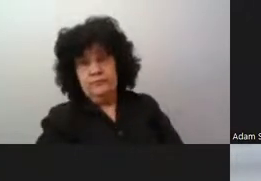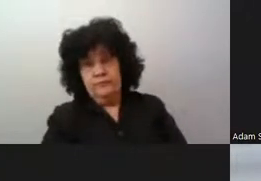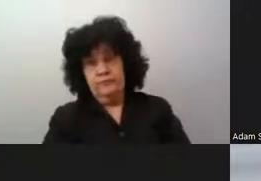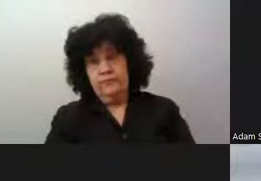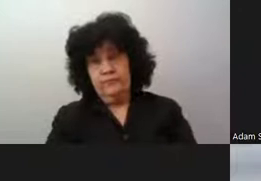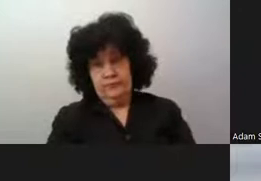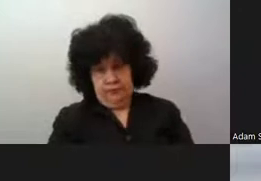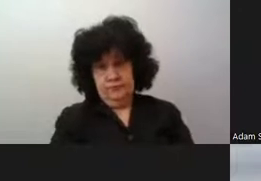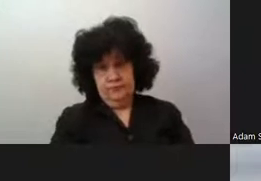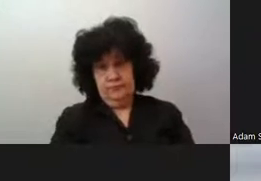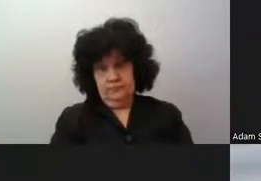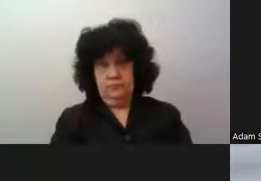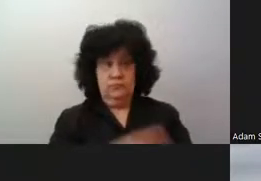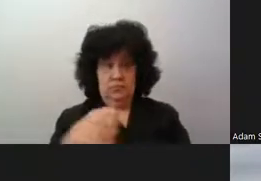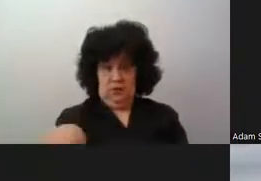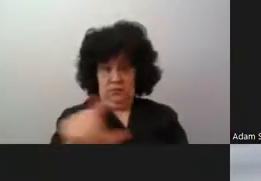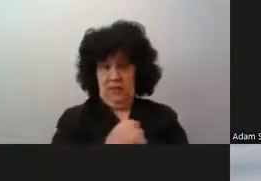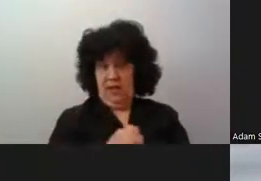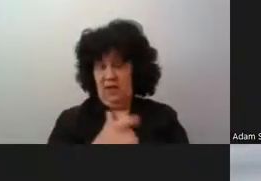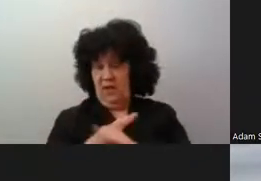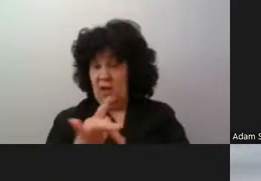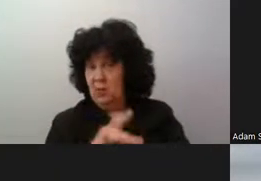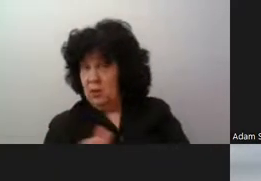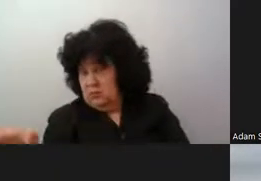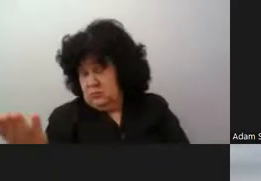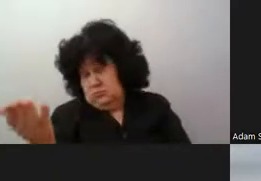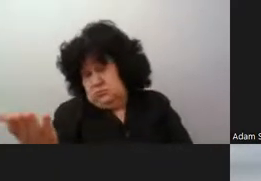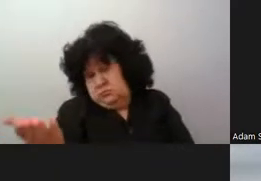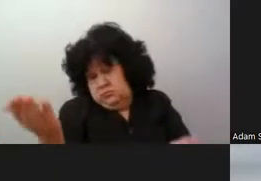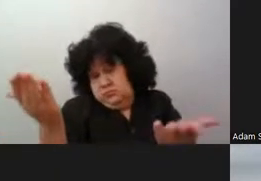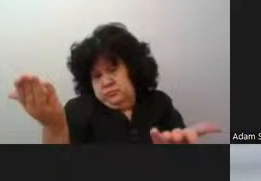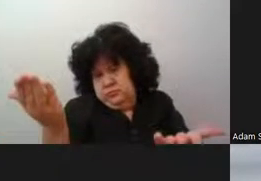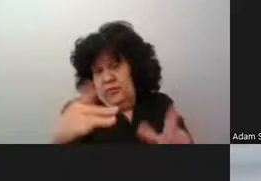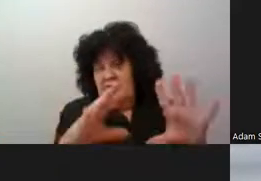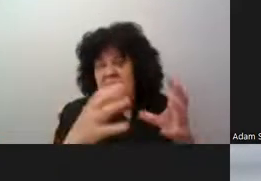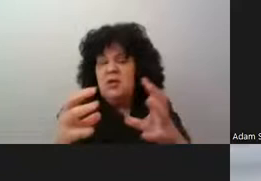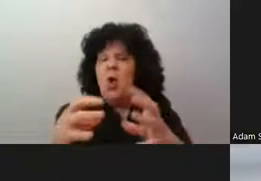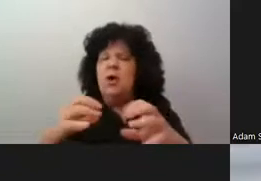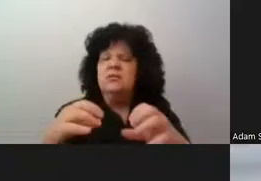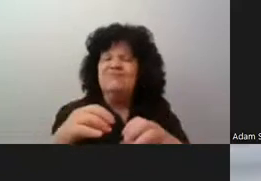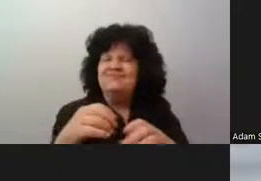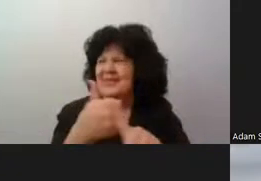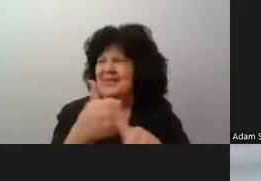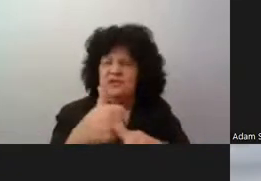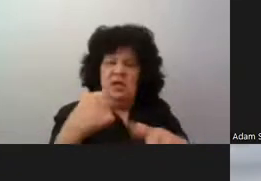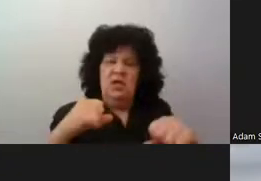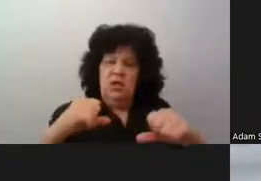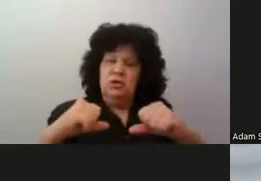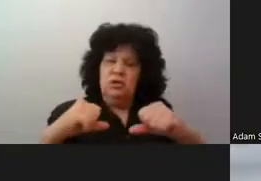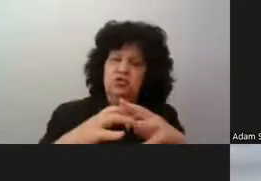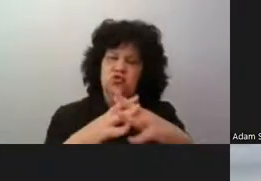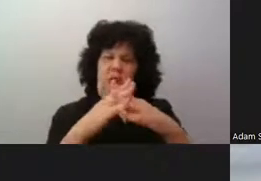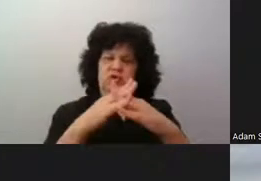Yes. So is that something you can make available to us, the category structure of sort of